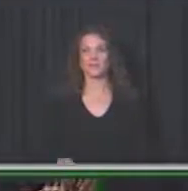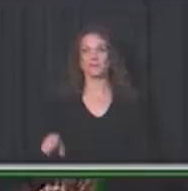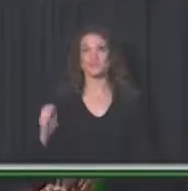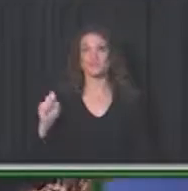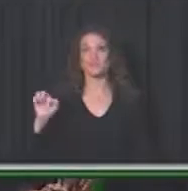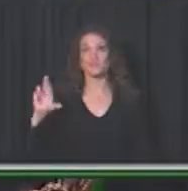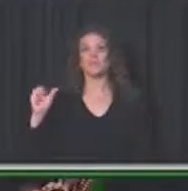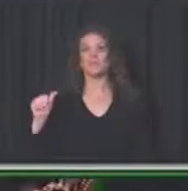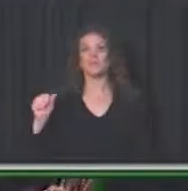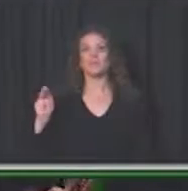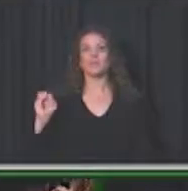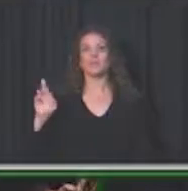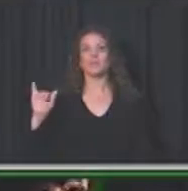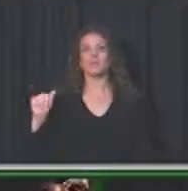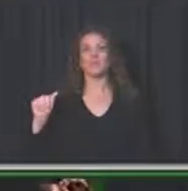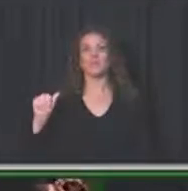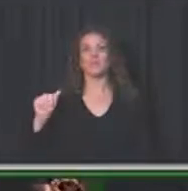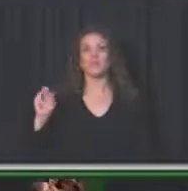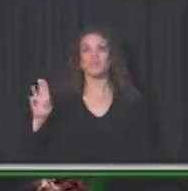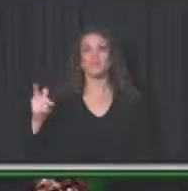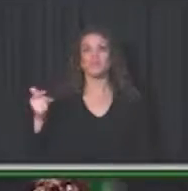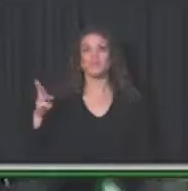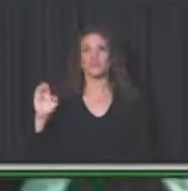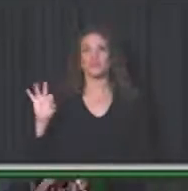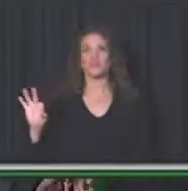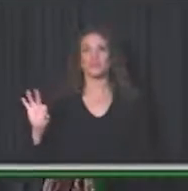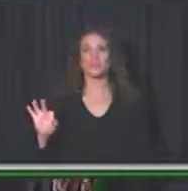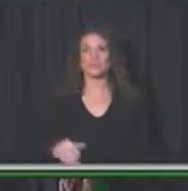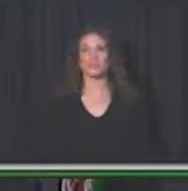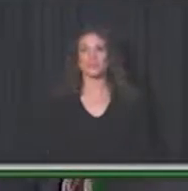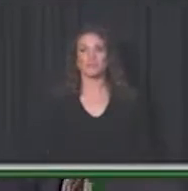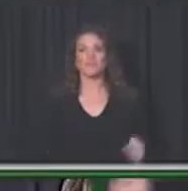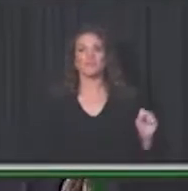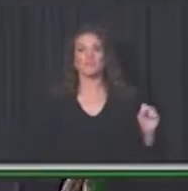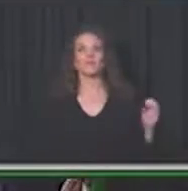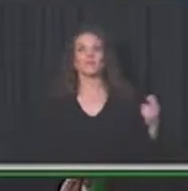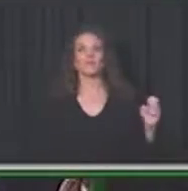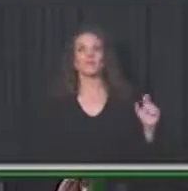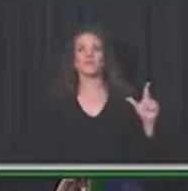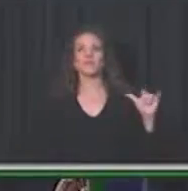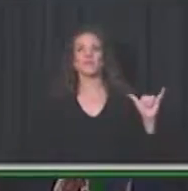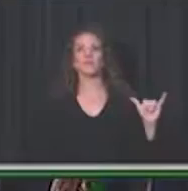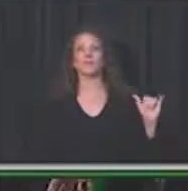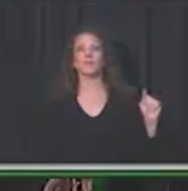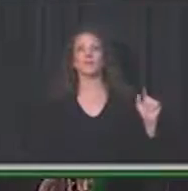Sierra Marie Ughawk. Shelby Lynn Taylor.